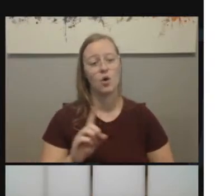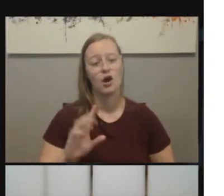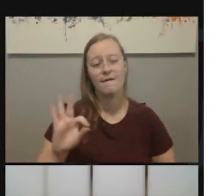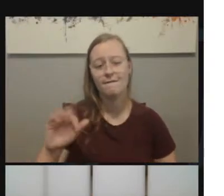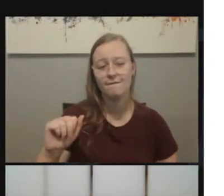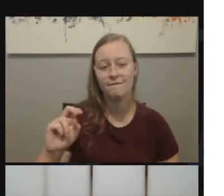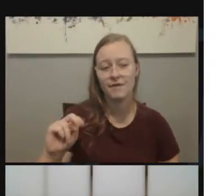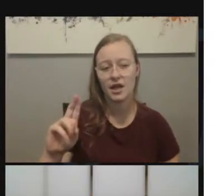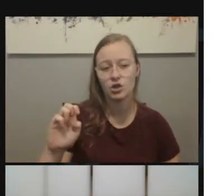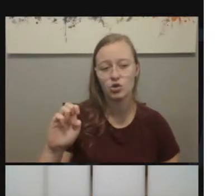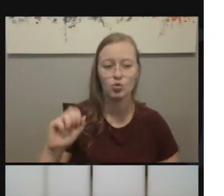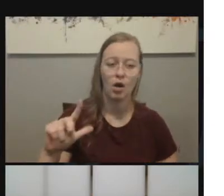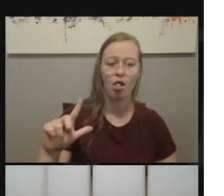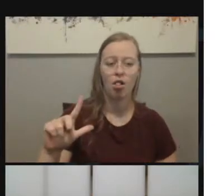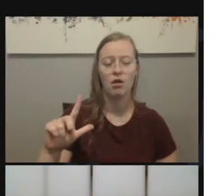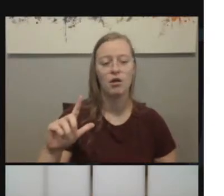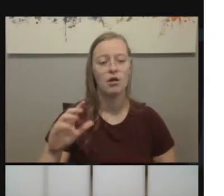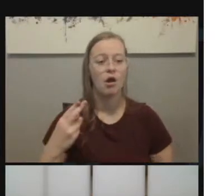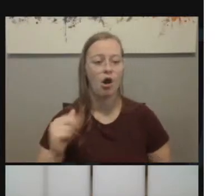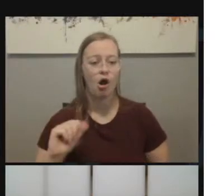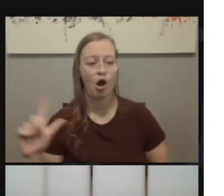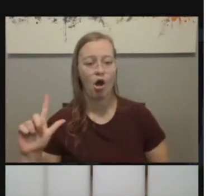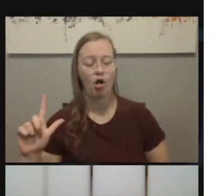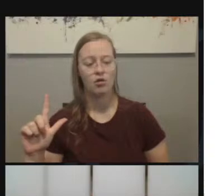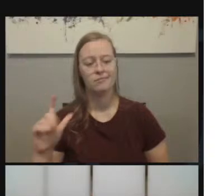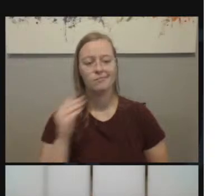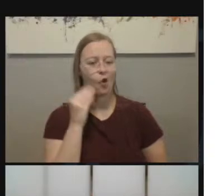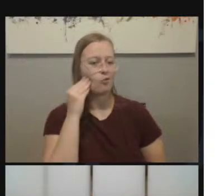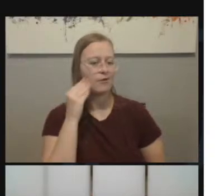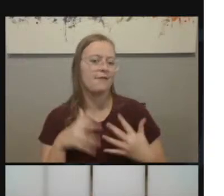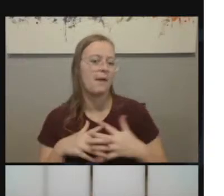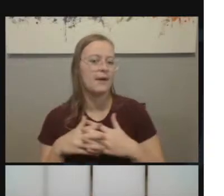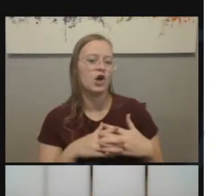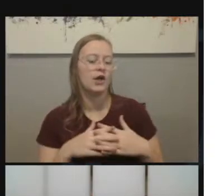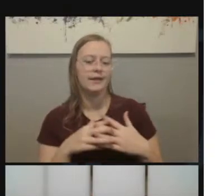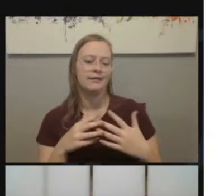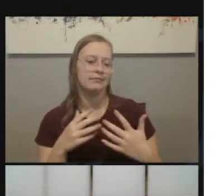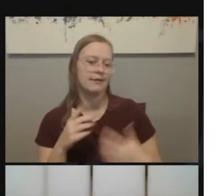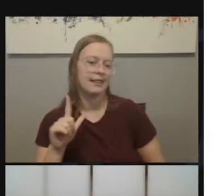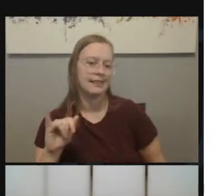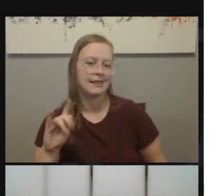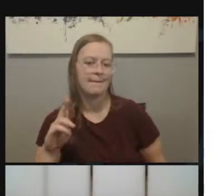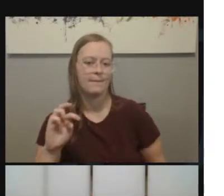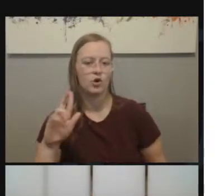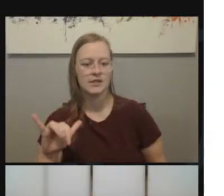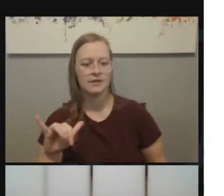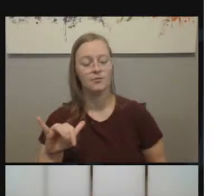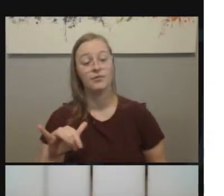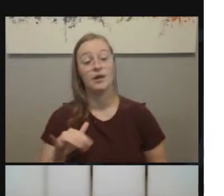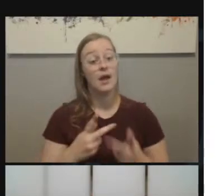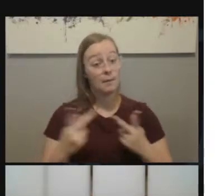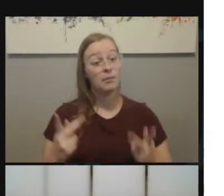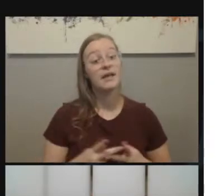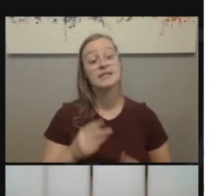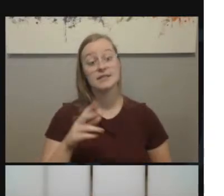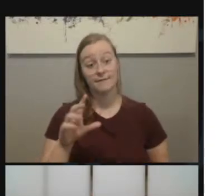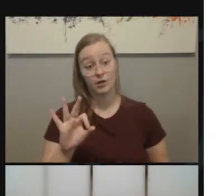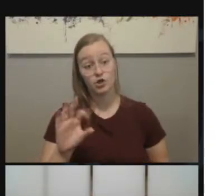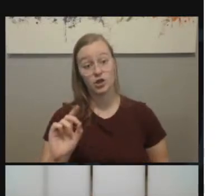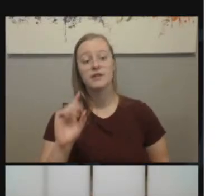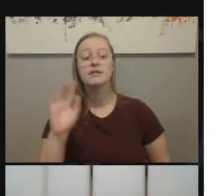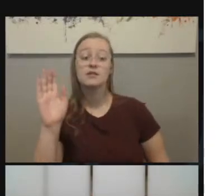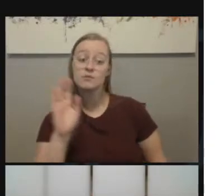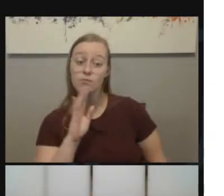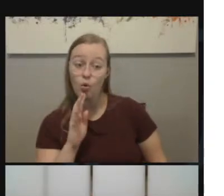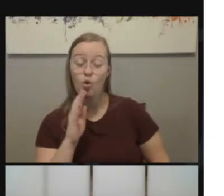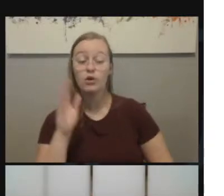Hall, the home of American liberty, going back to the American Revolution, place that Douglass had spoken at on